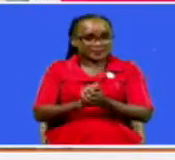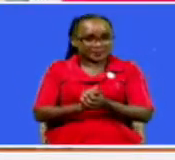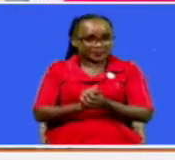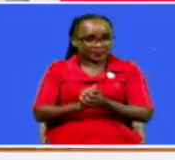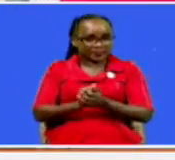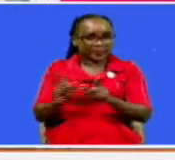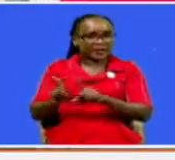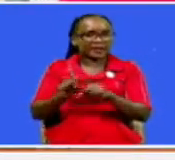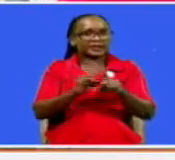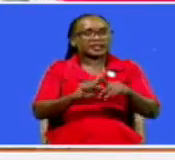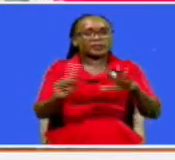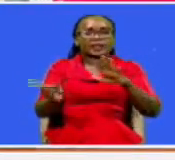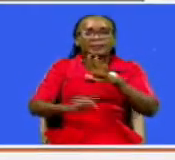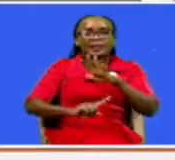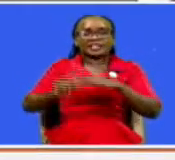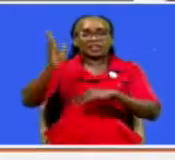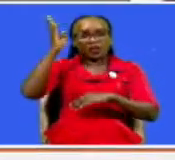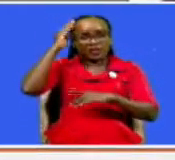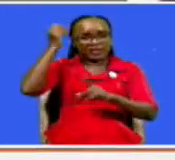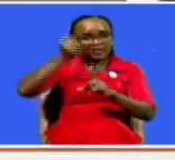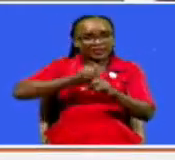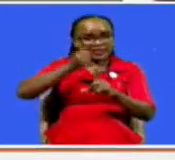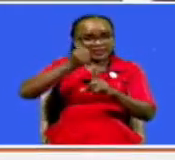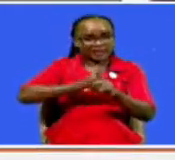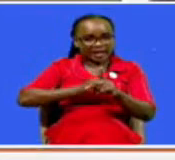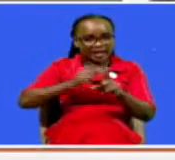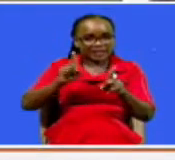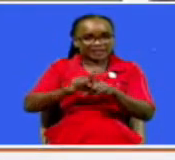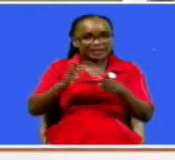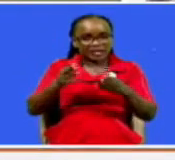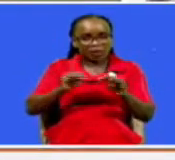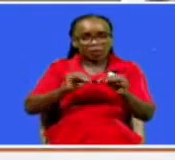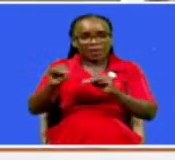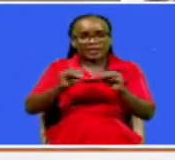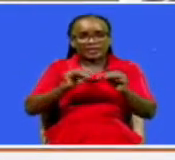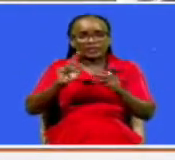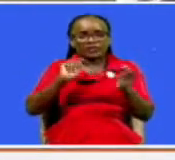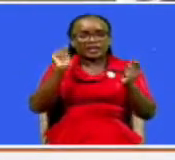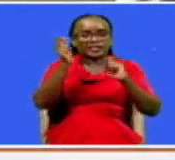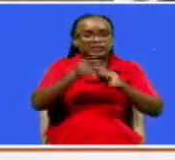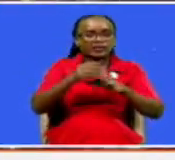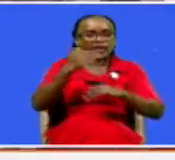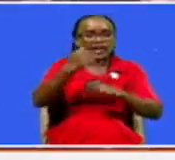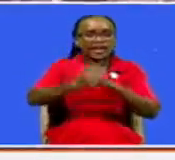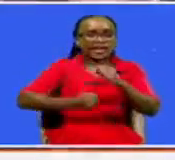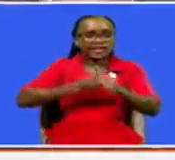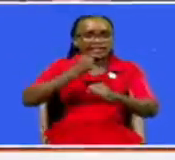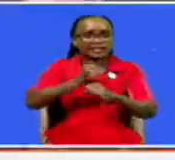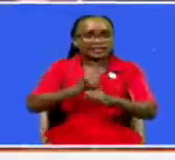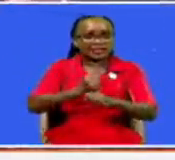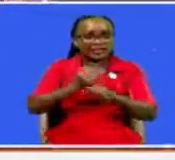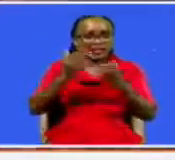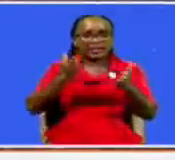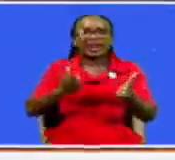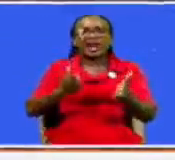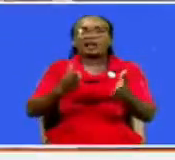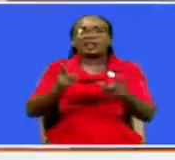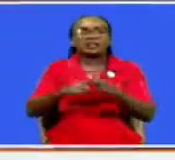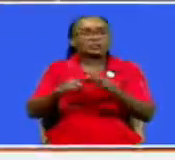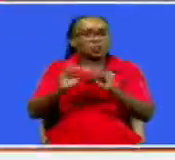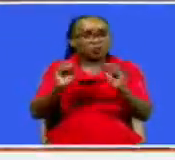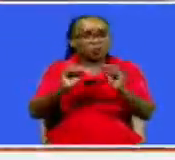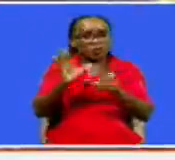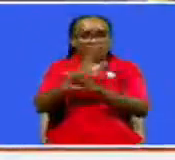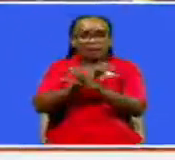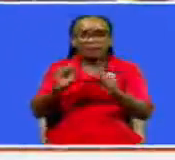And with the Minister of Education still struggling with the modalities of managing double transition next year, it did not escape